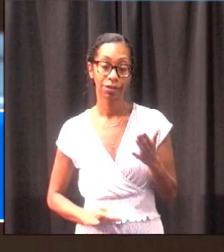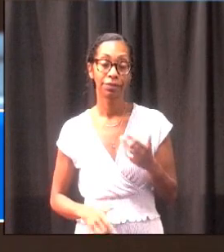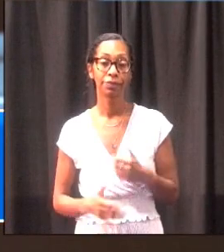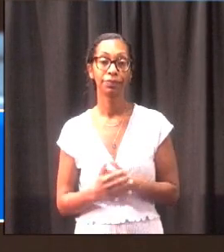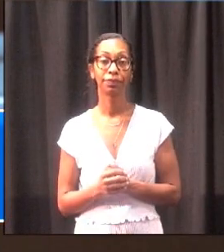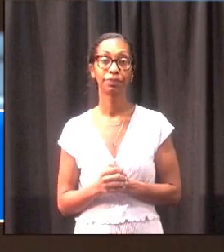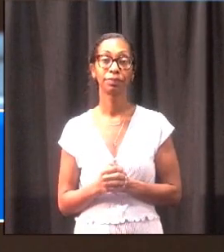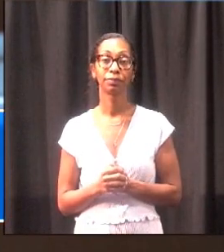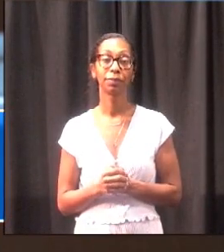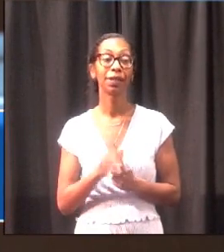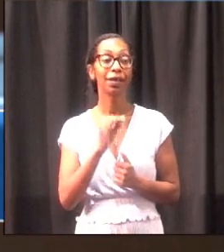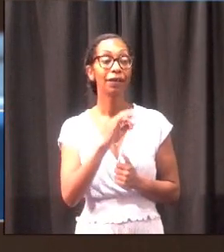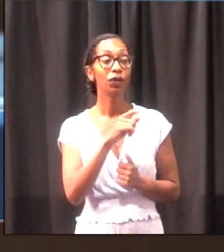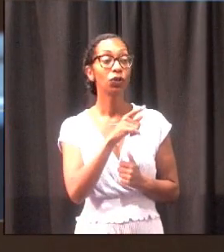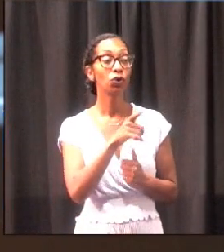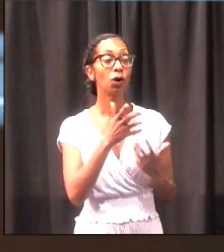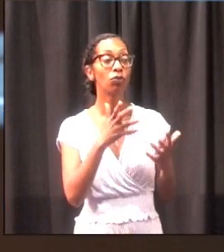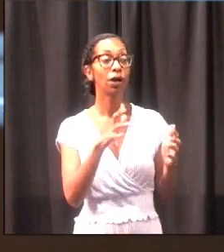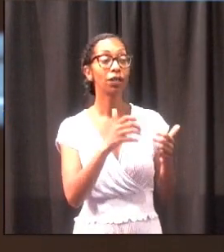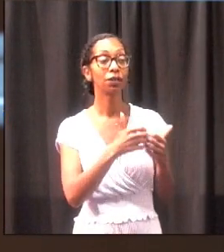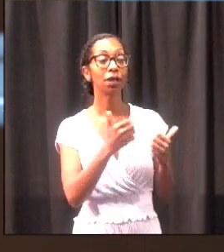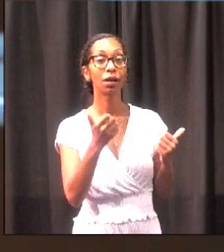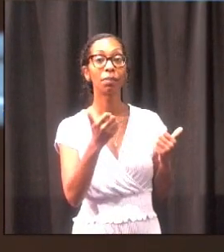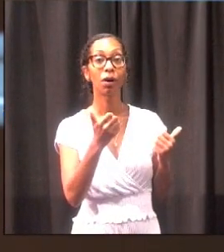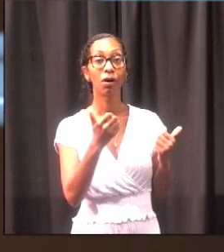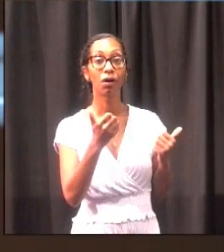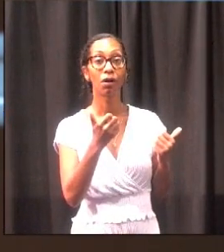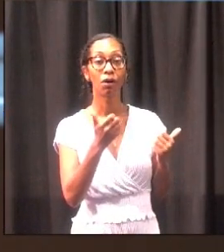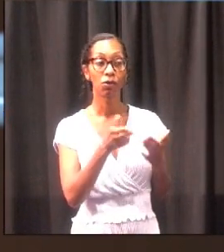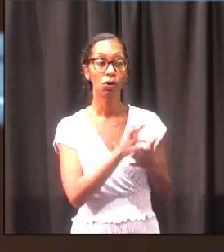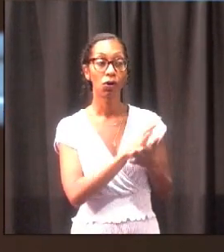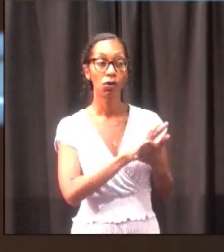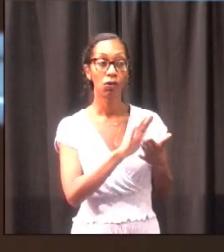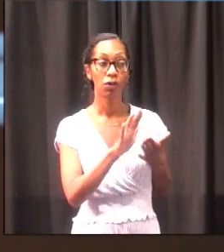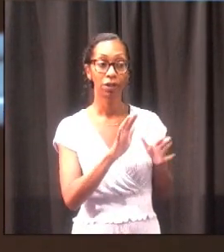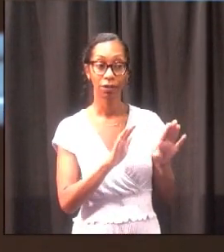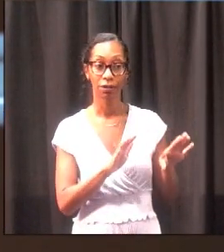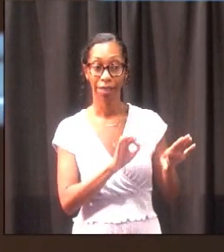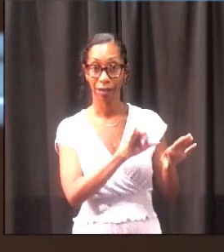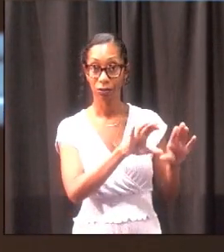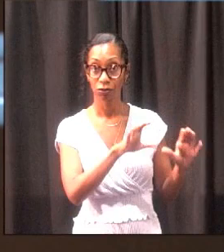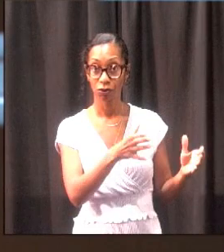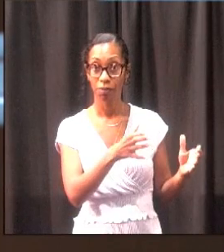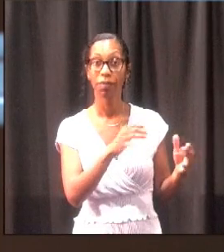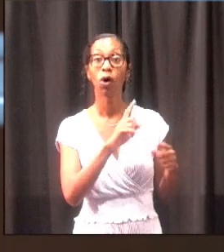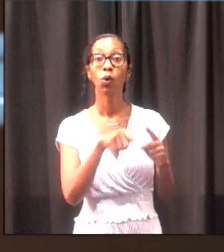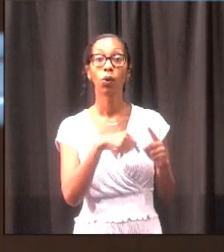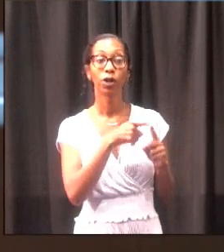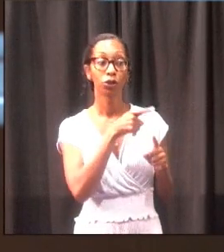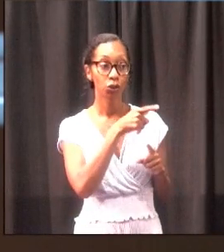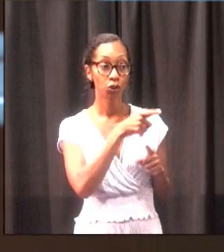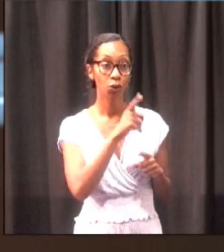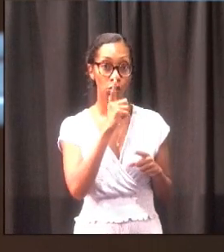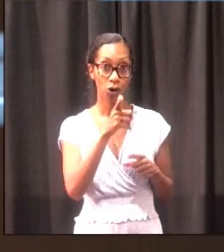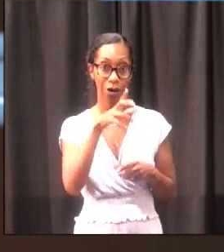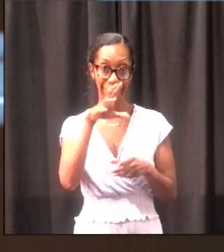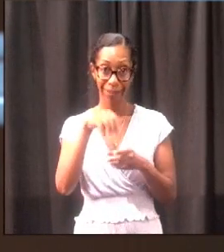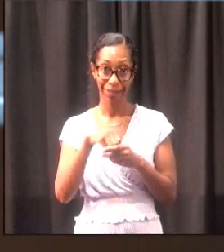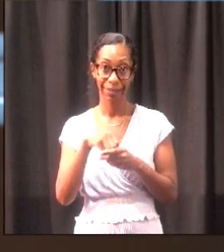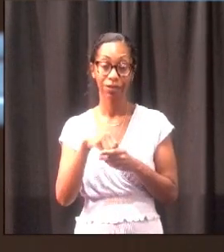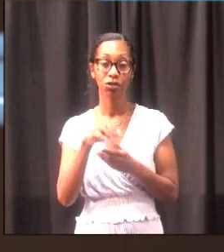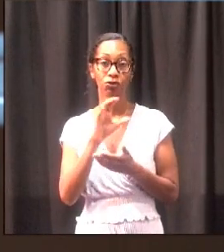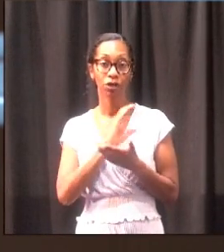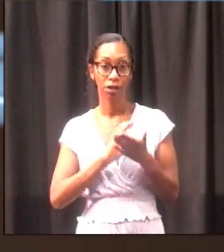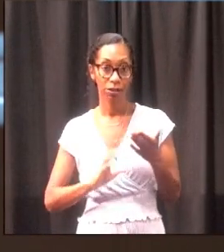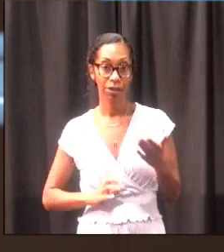are sanctified in Jesus Christ or in Christ Jesus, when you are in Christ,